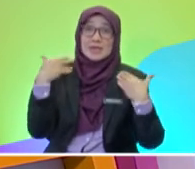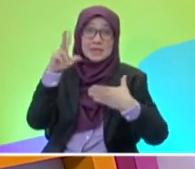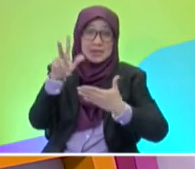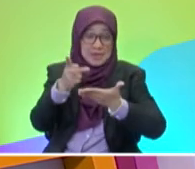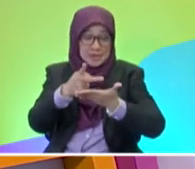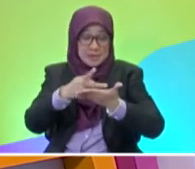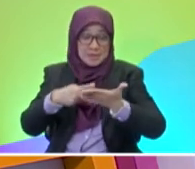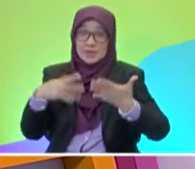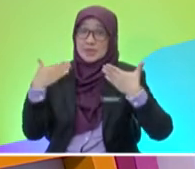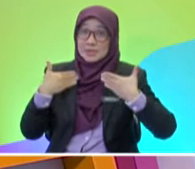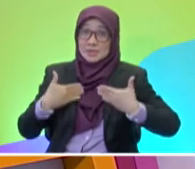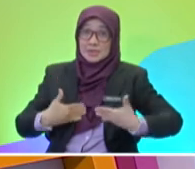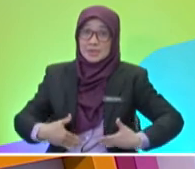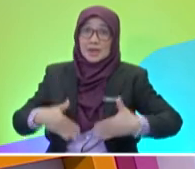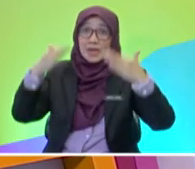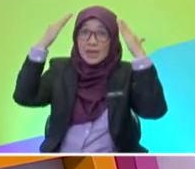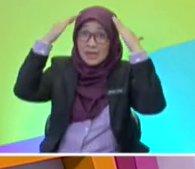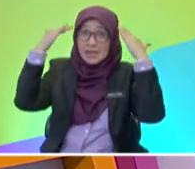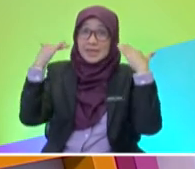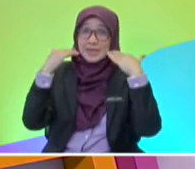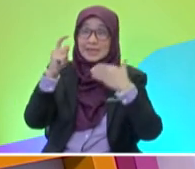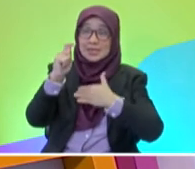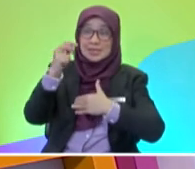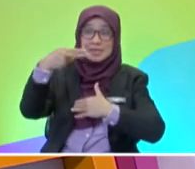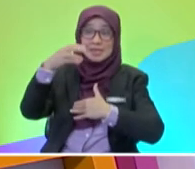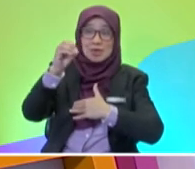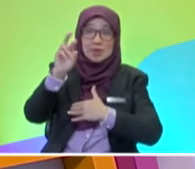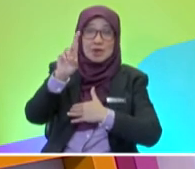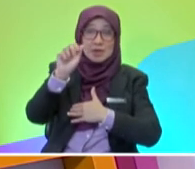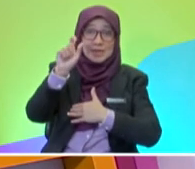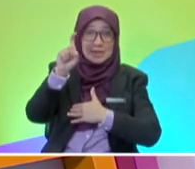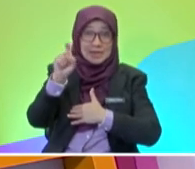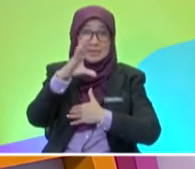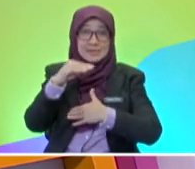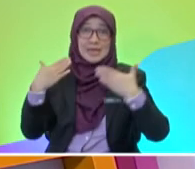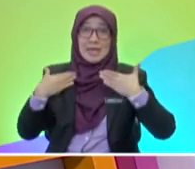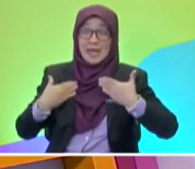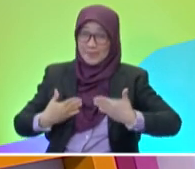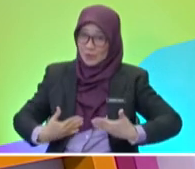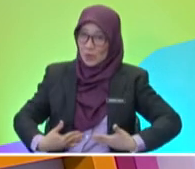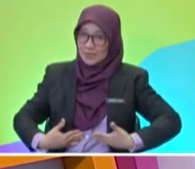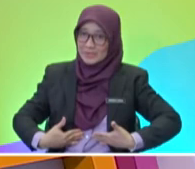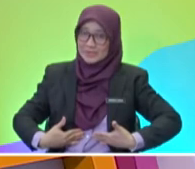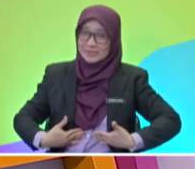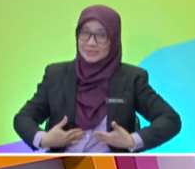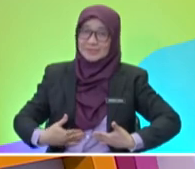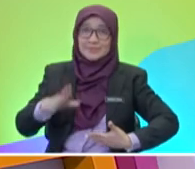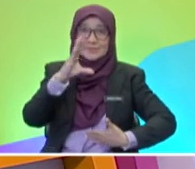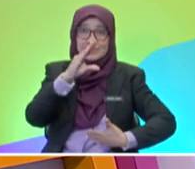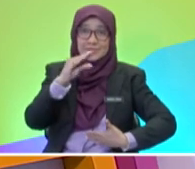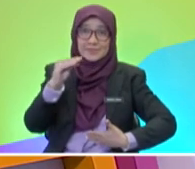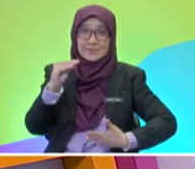the body, which are the head, the thorax, and the abdomen. Okay, and insects